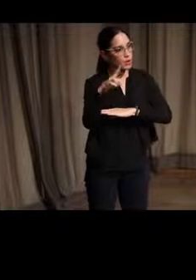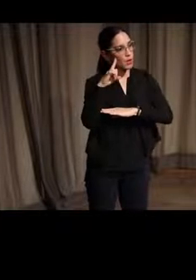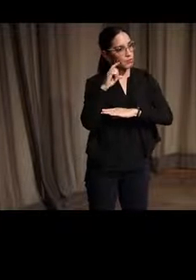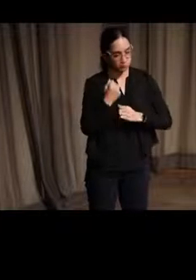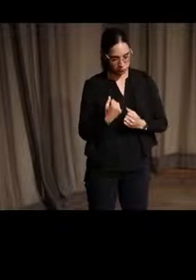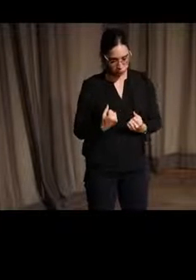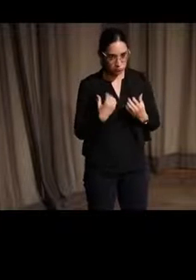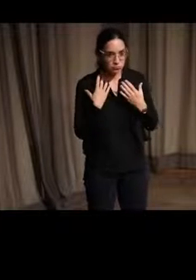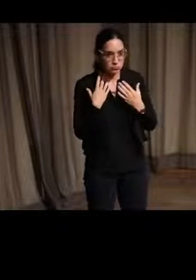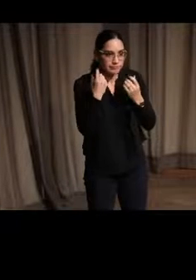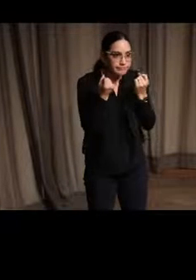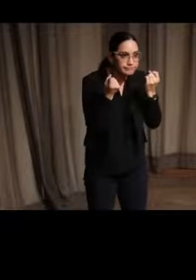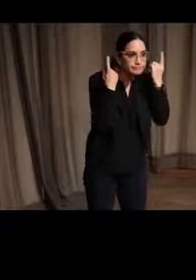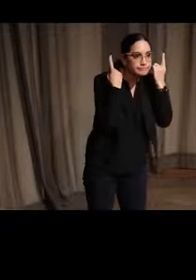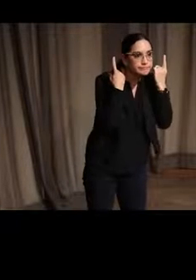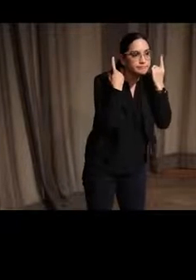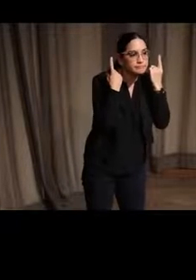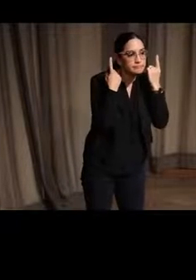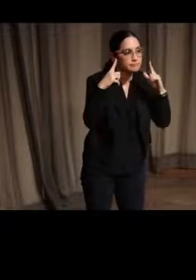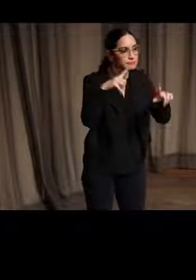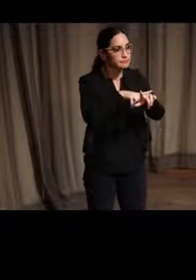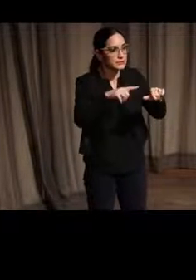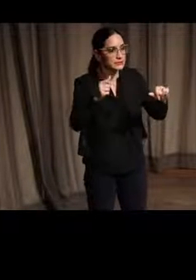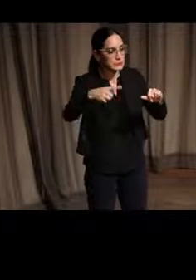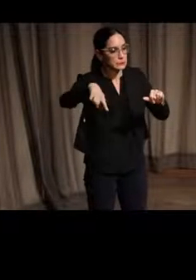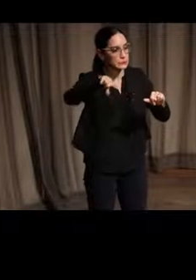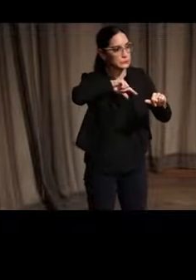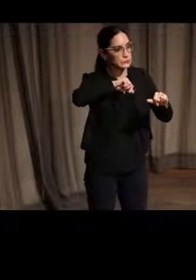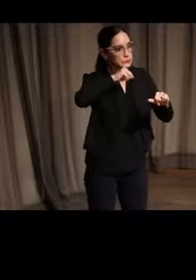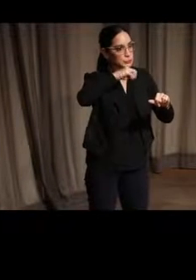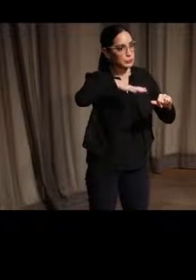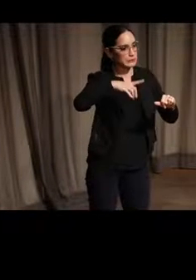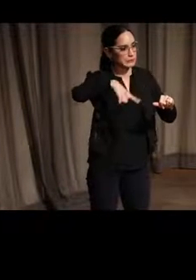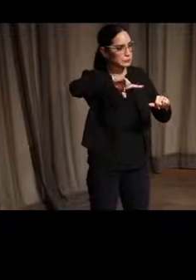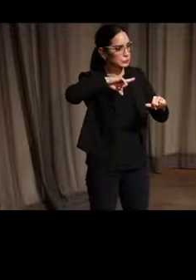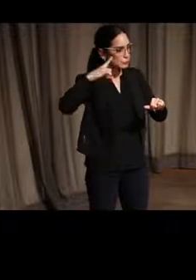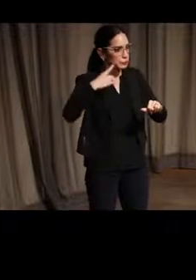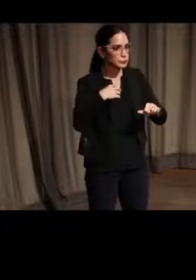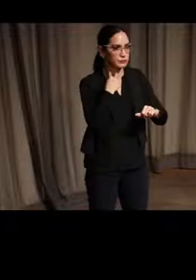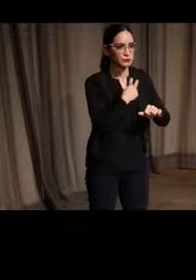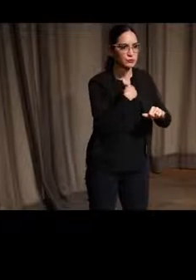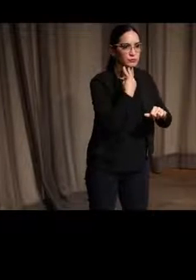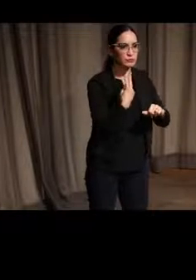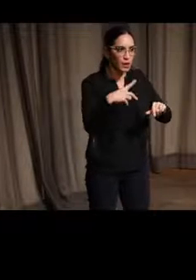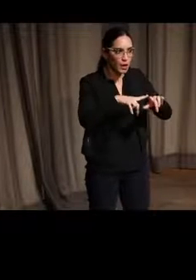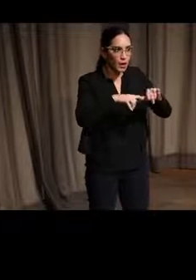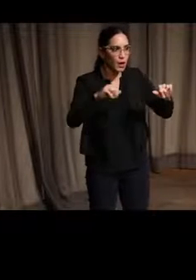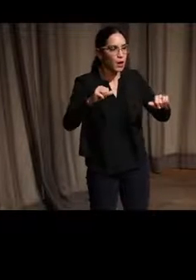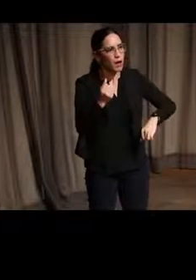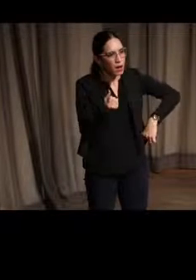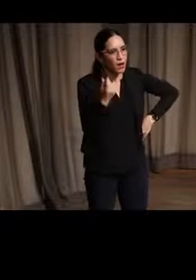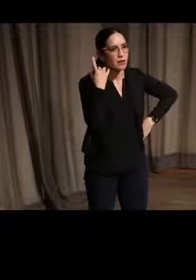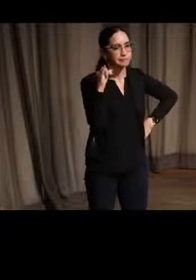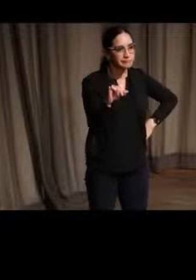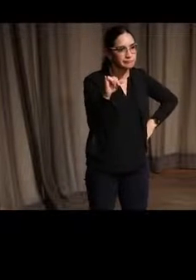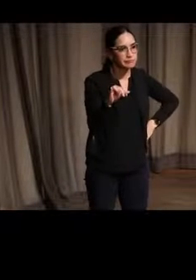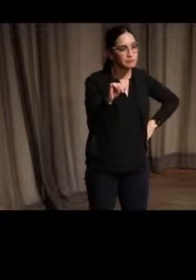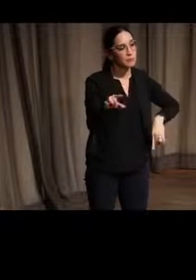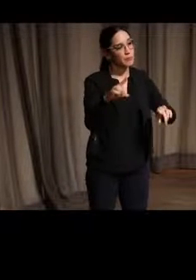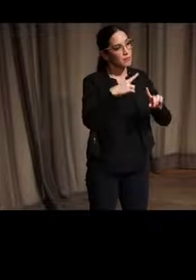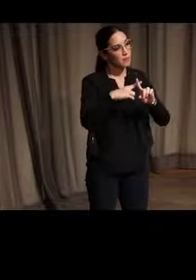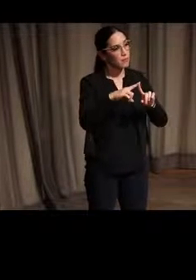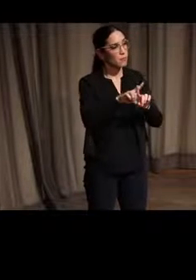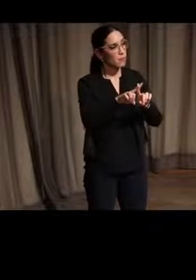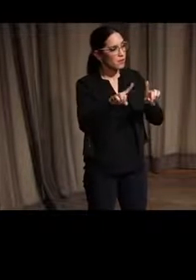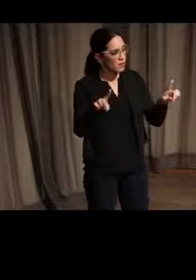empathize with these women's voices. The composition, and I also wanted to use women's